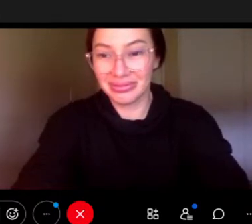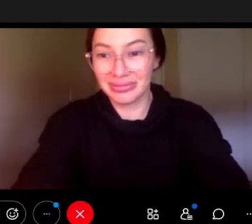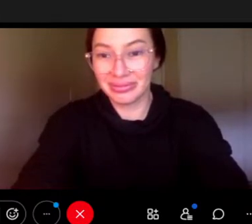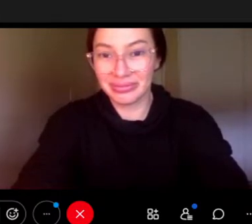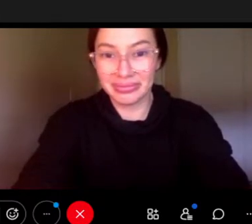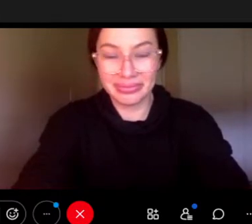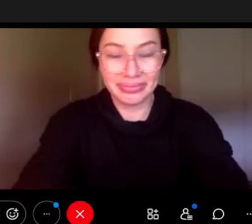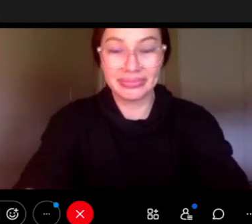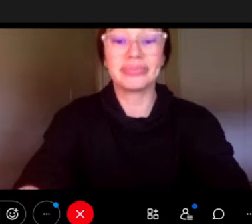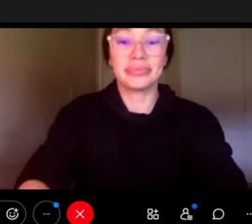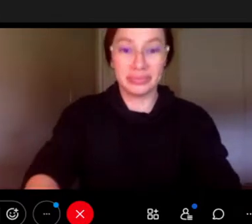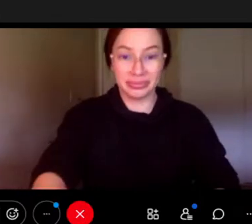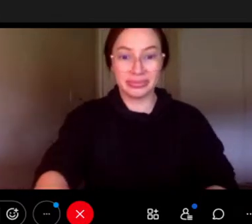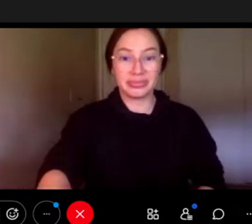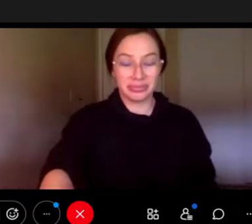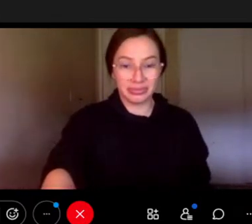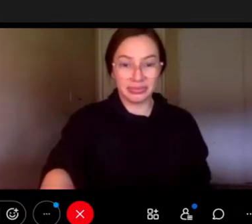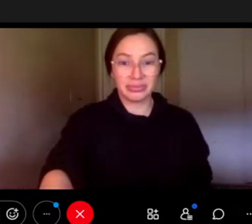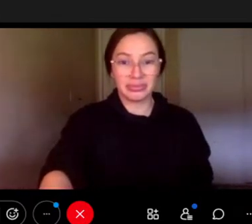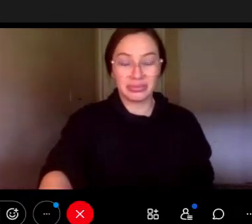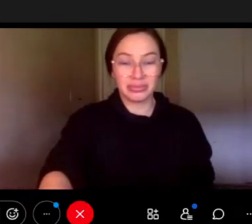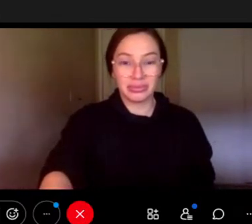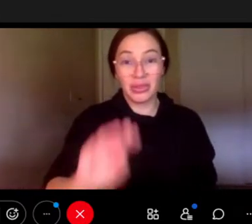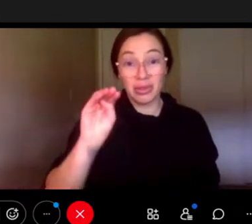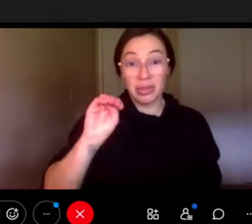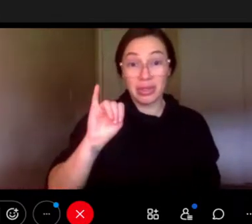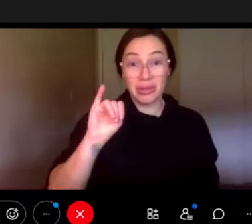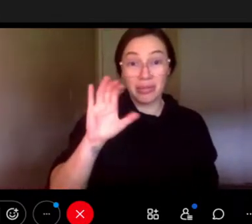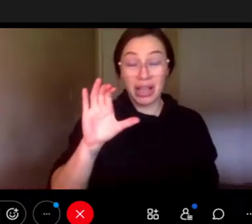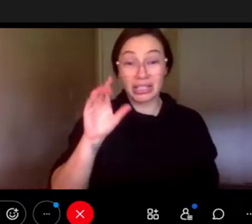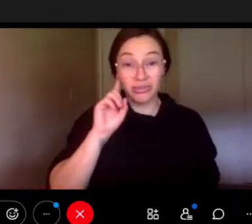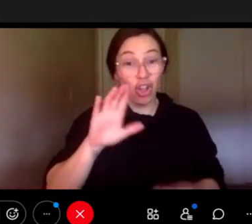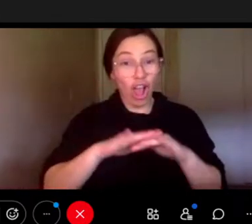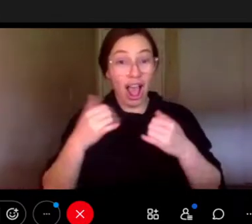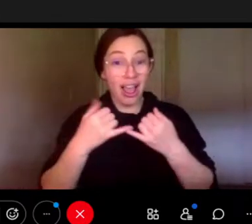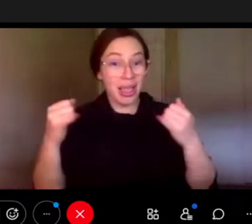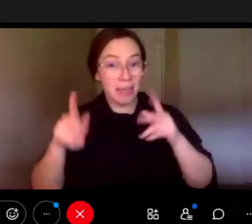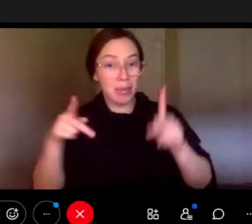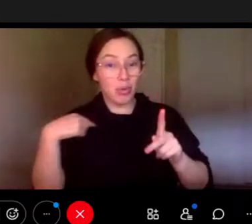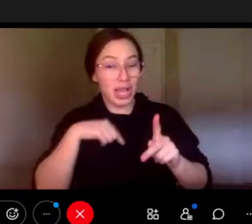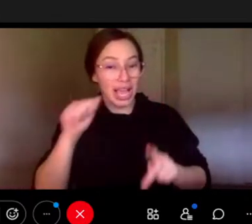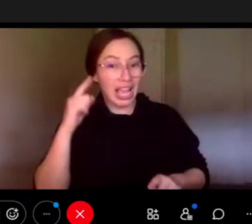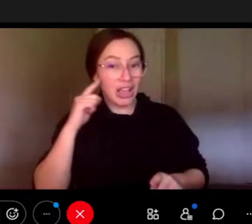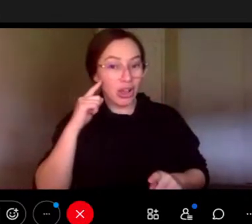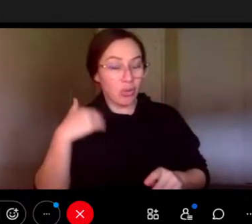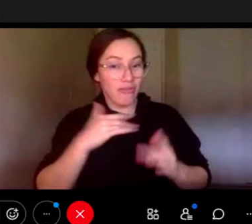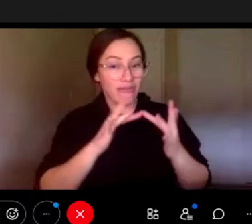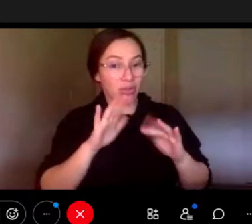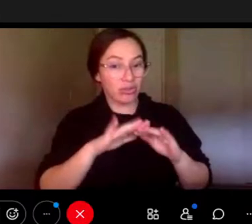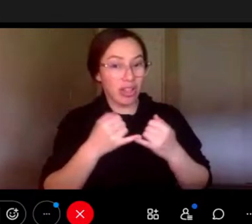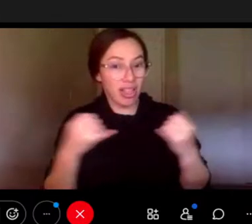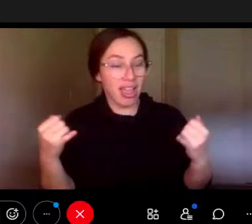So the mic is so that online people can hear, because we have folks online.